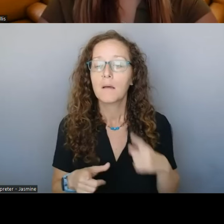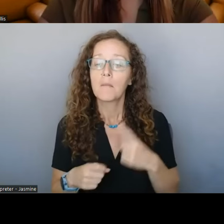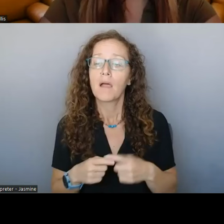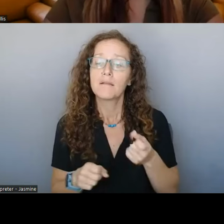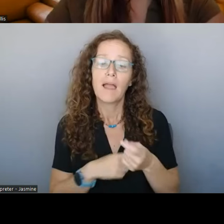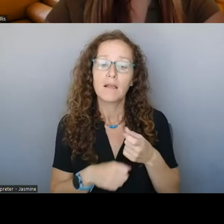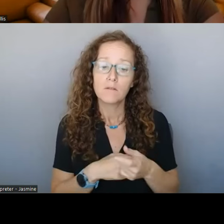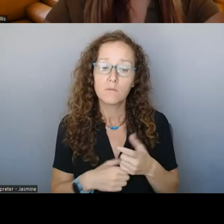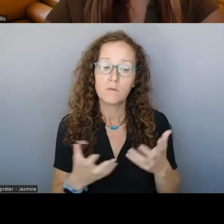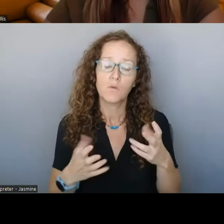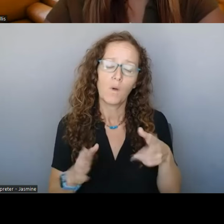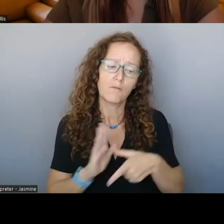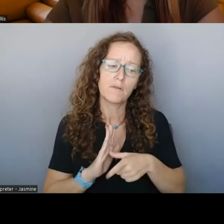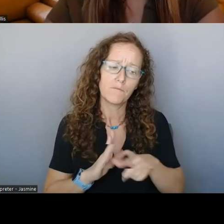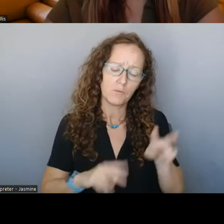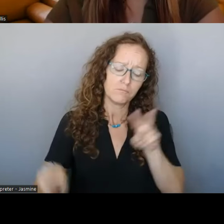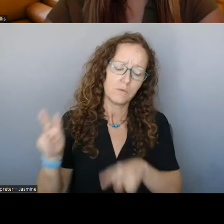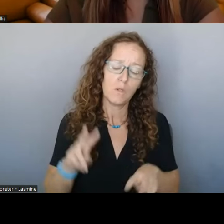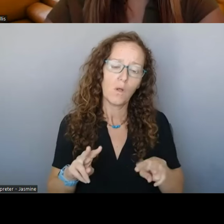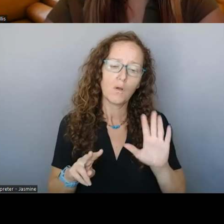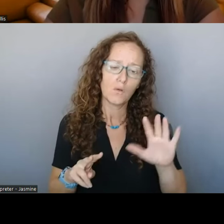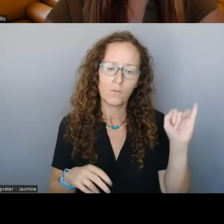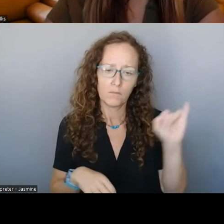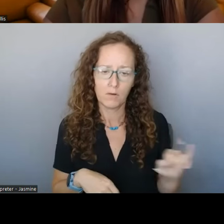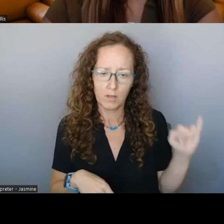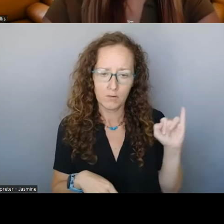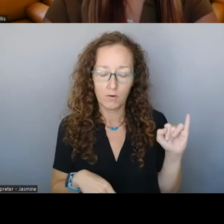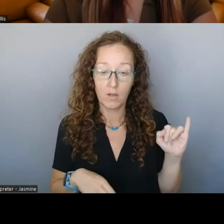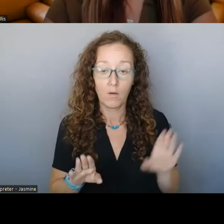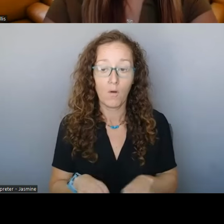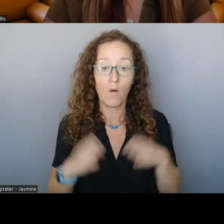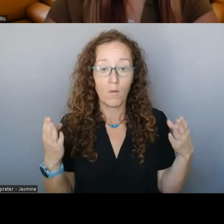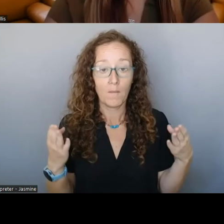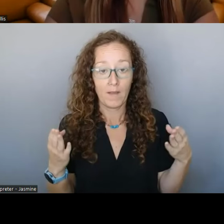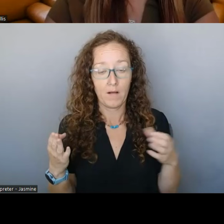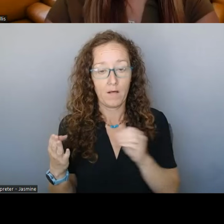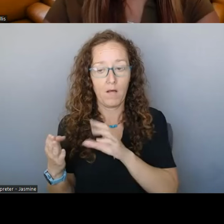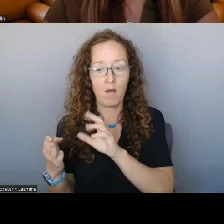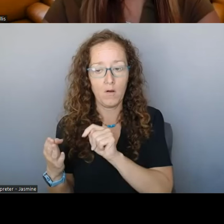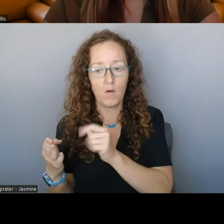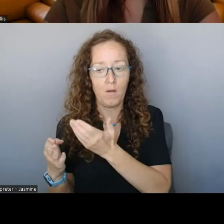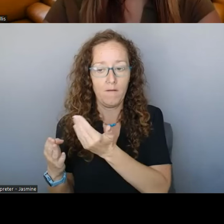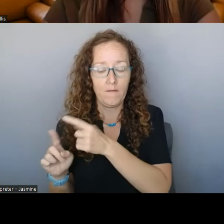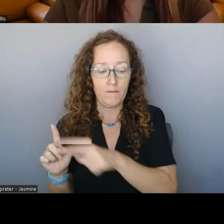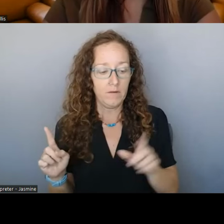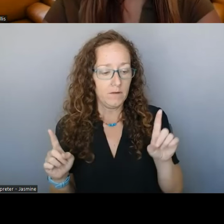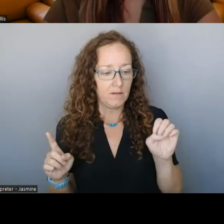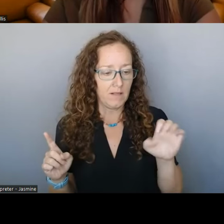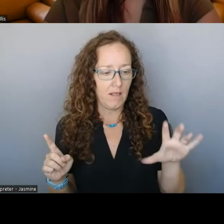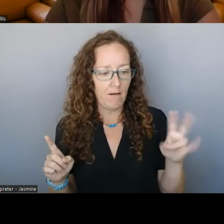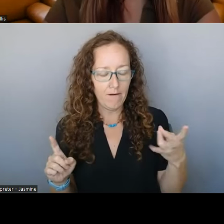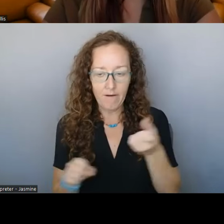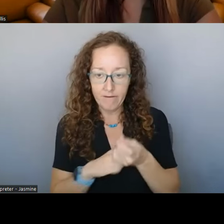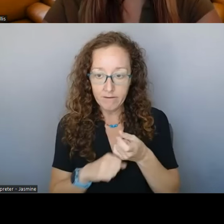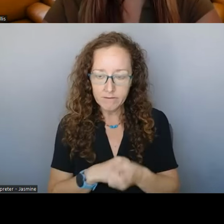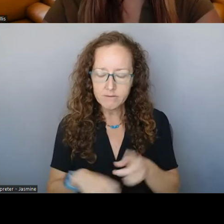remember that open enrollment period, October 15th through December 7th, you want to take a look at your plan. Have there been any changes? If